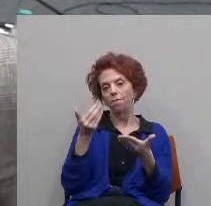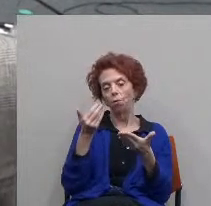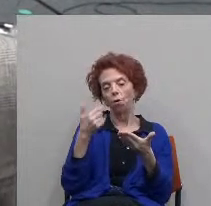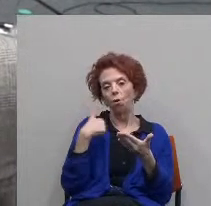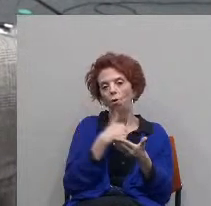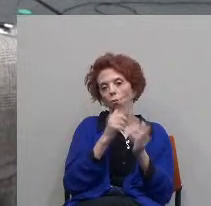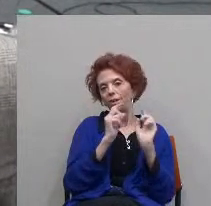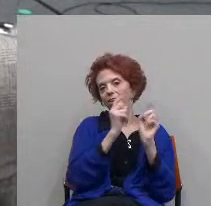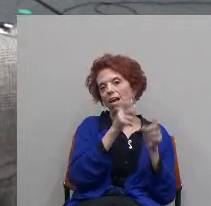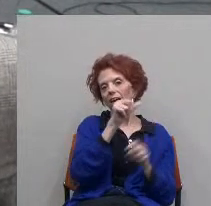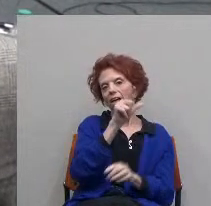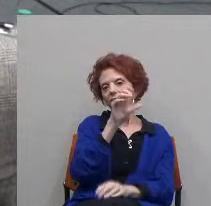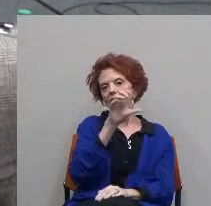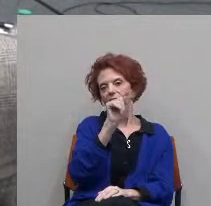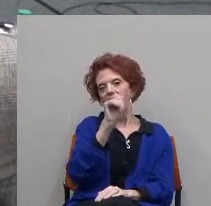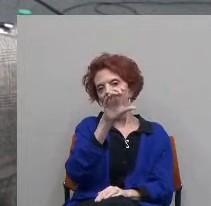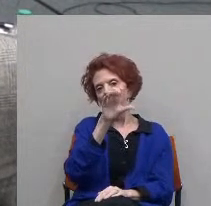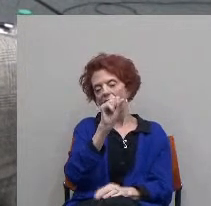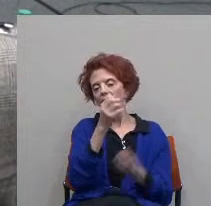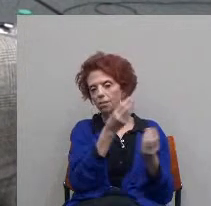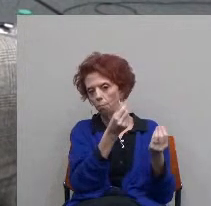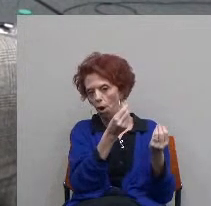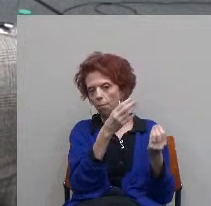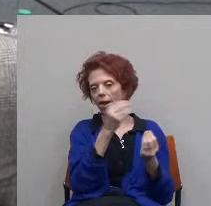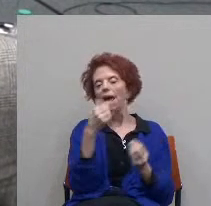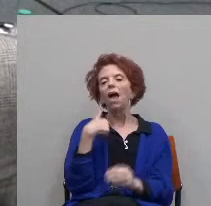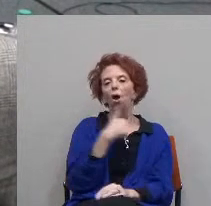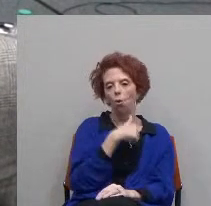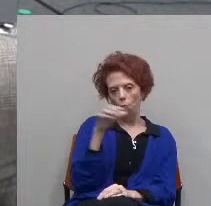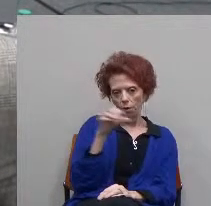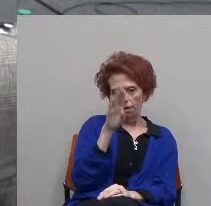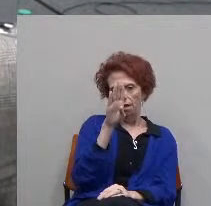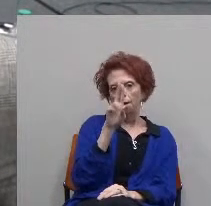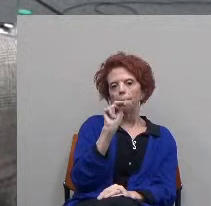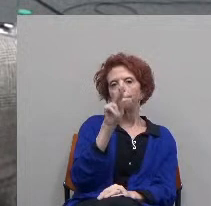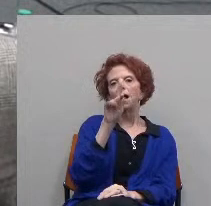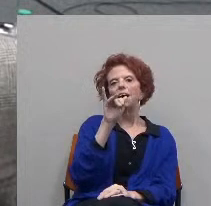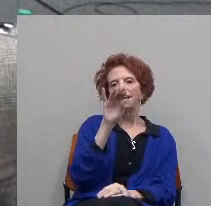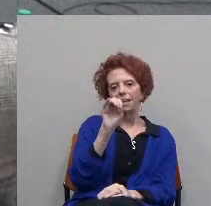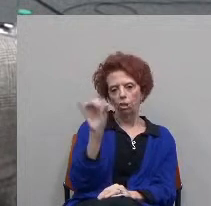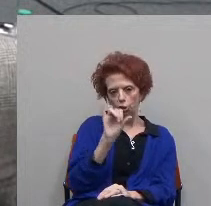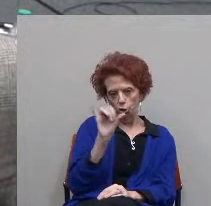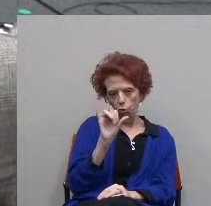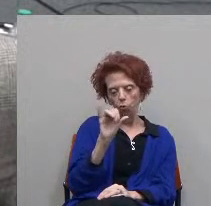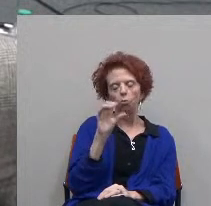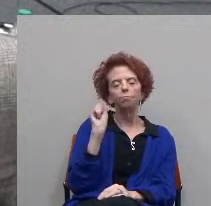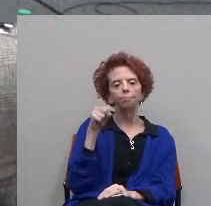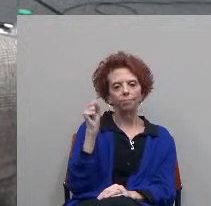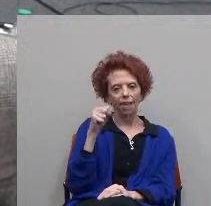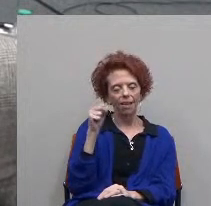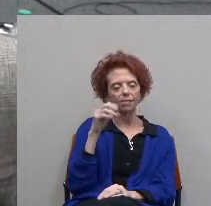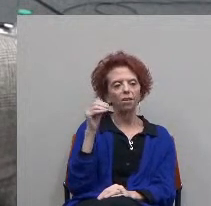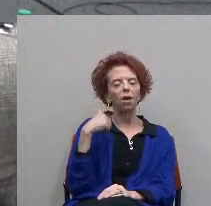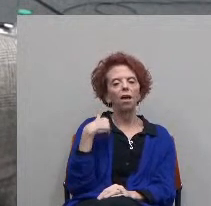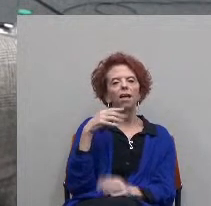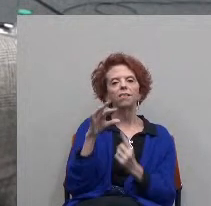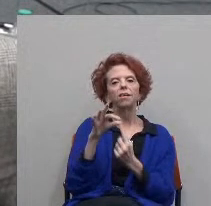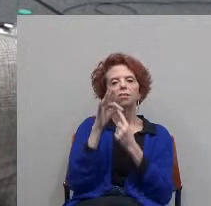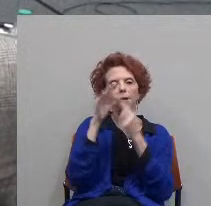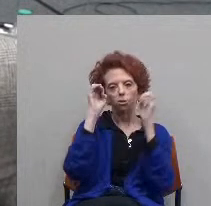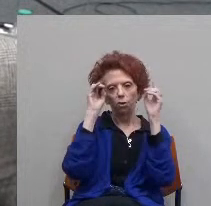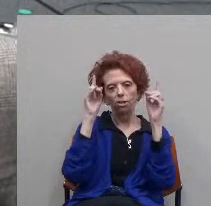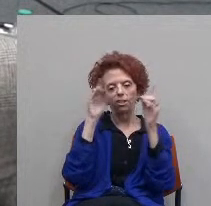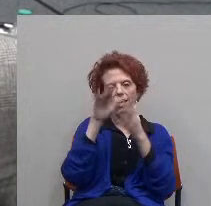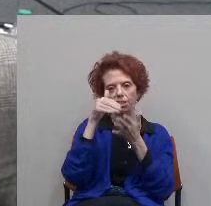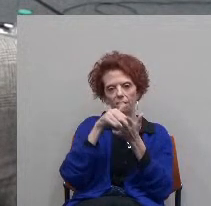to LCTCS properties, you know. We did, and we did a Bunkie also, you may remember that. Yes. Over to GOSAP and the Special Ed Center to